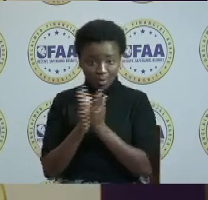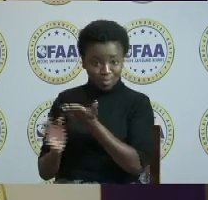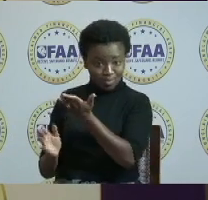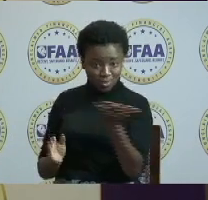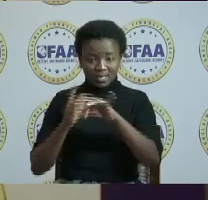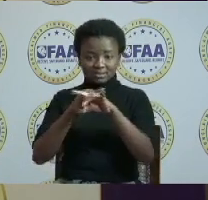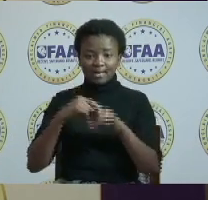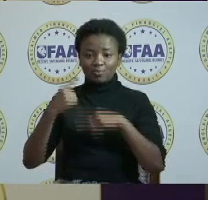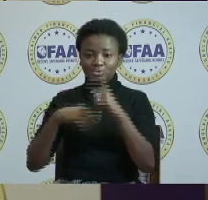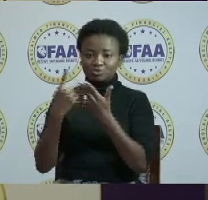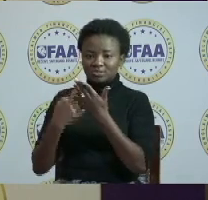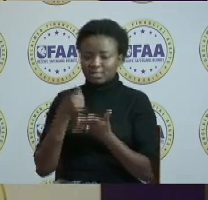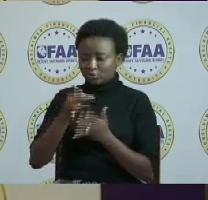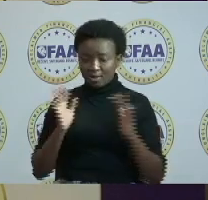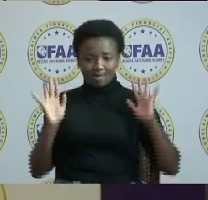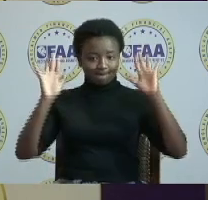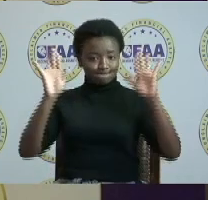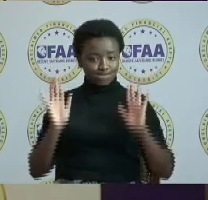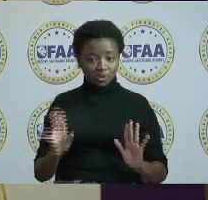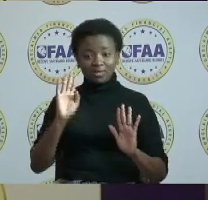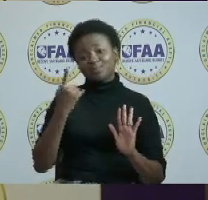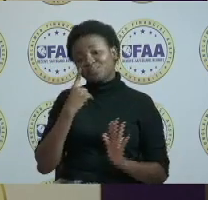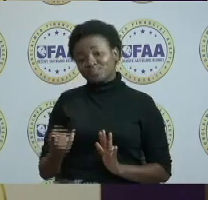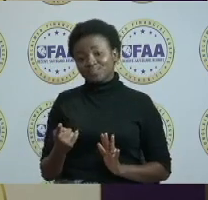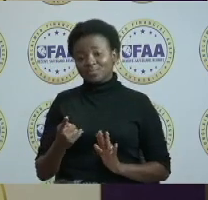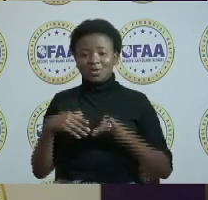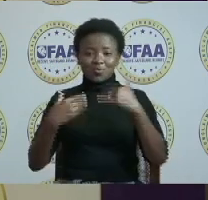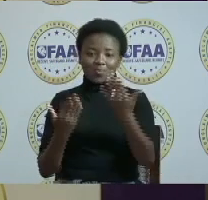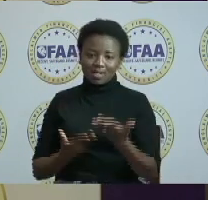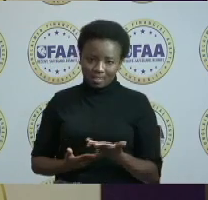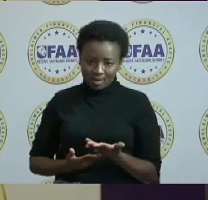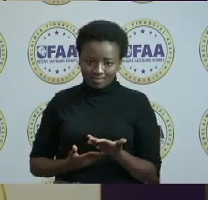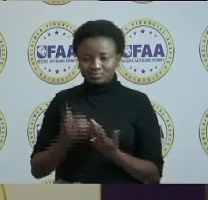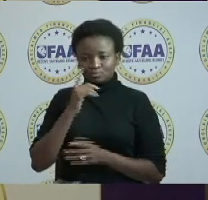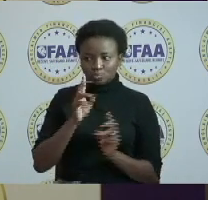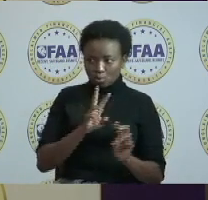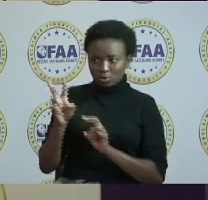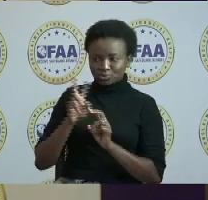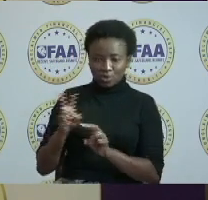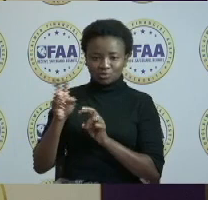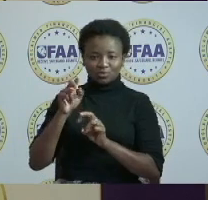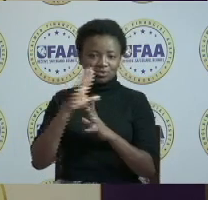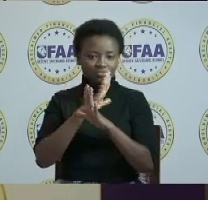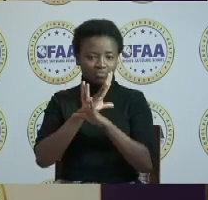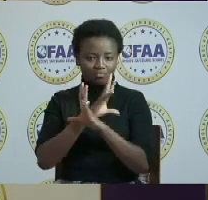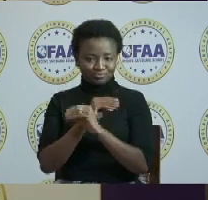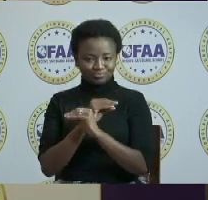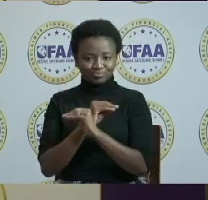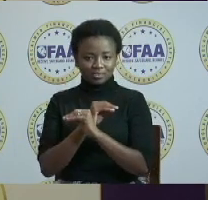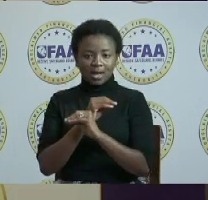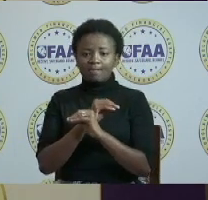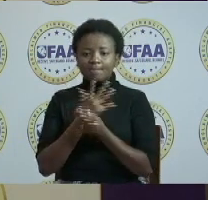important conversations. So as you may realize, your invite, you're here watching us virtually via this very unique platform called